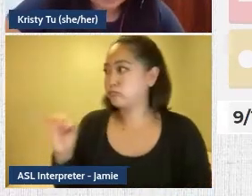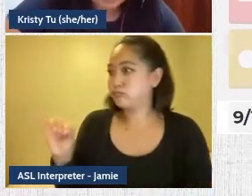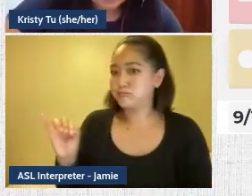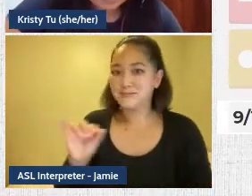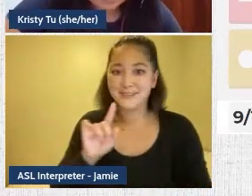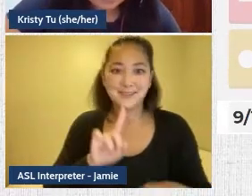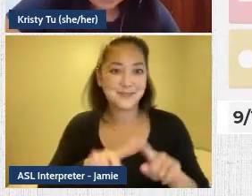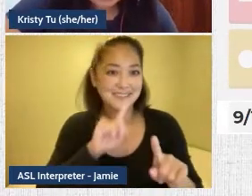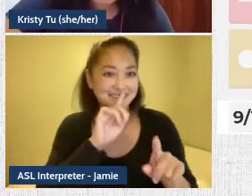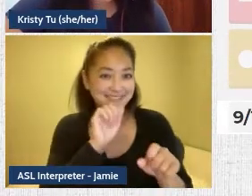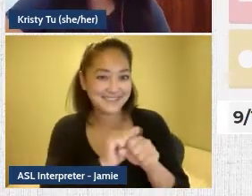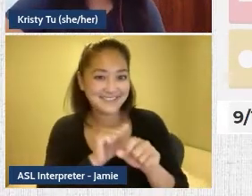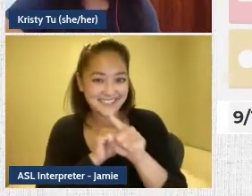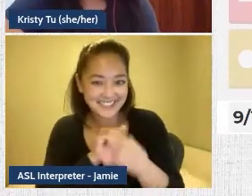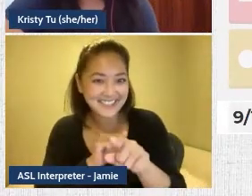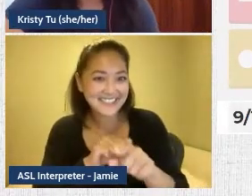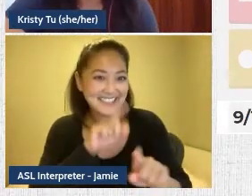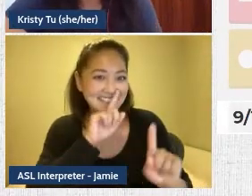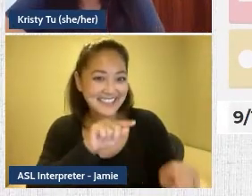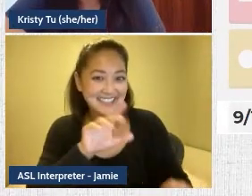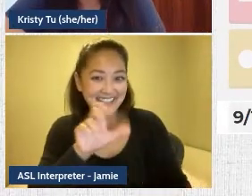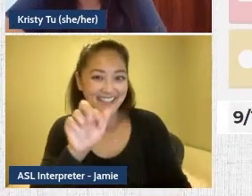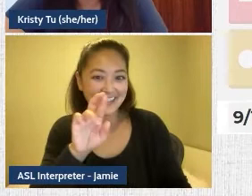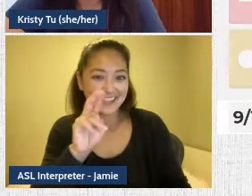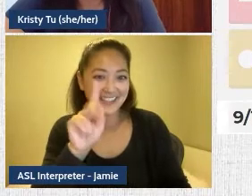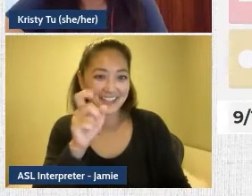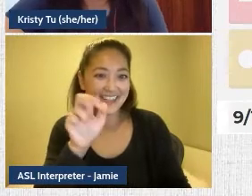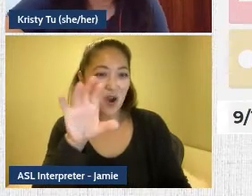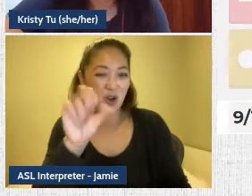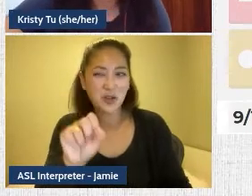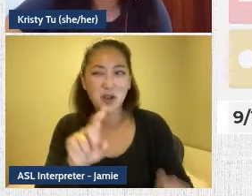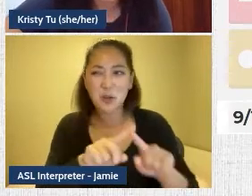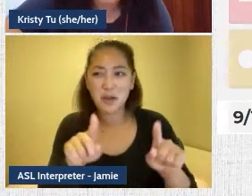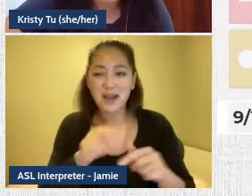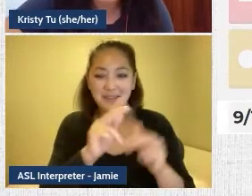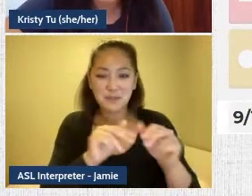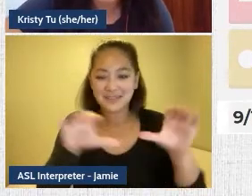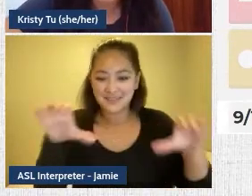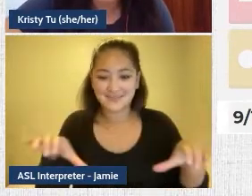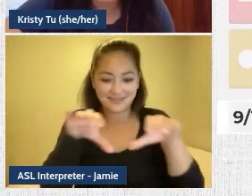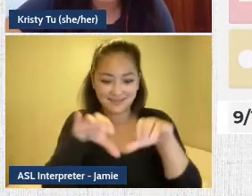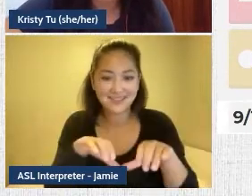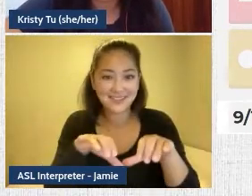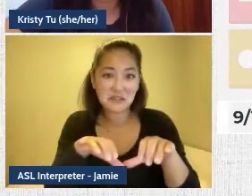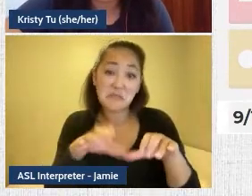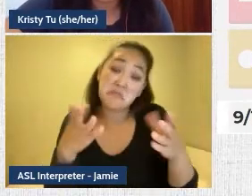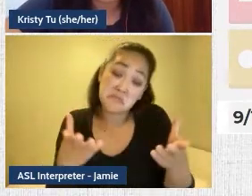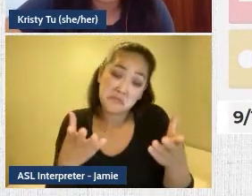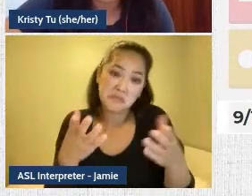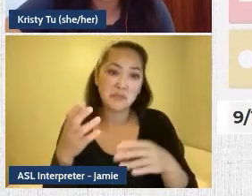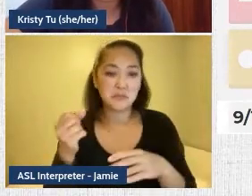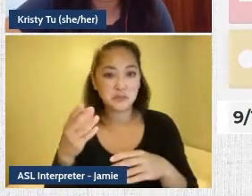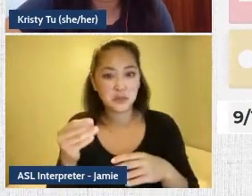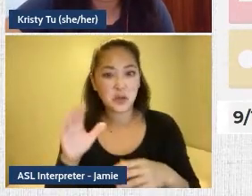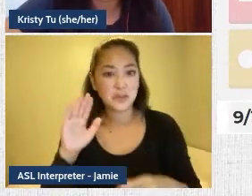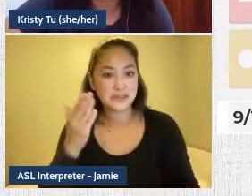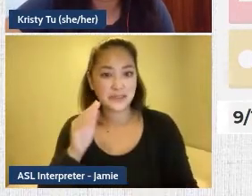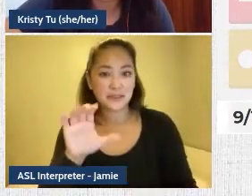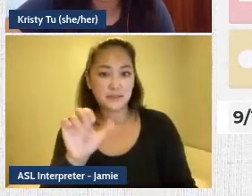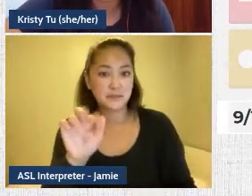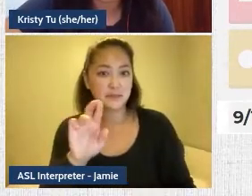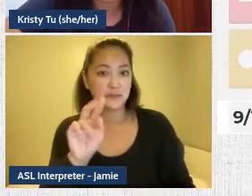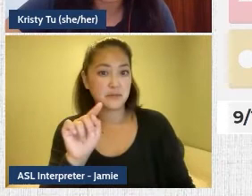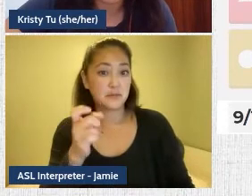Hall. Yeah, Caruthers. Yeah, they are close together though. But yes, I guess Caruthers Hall was